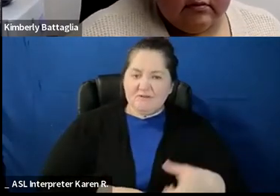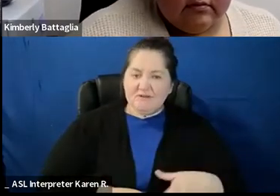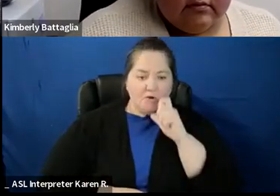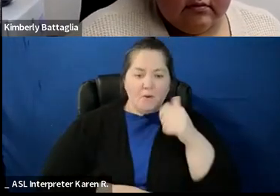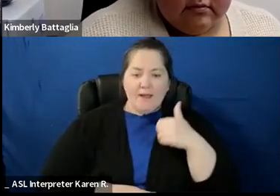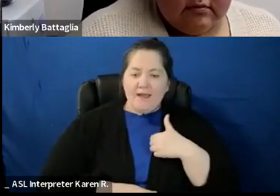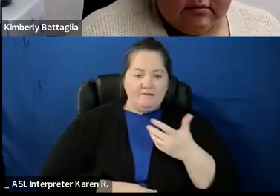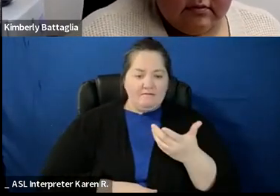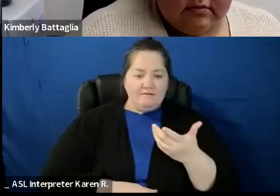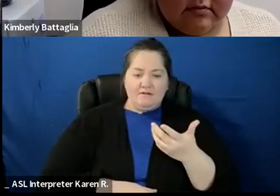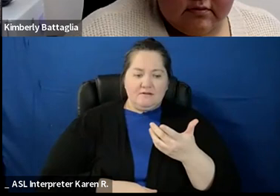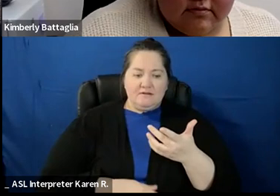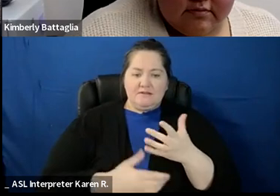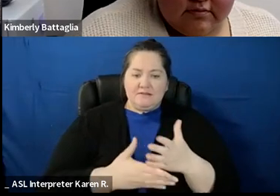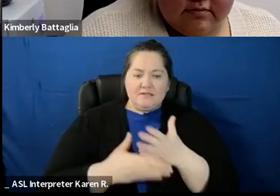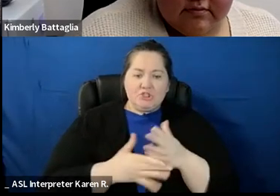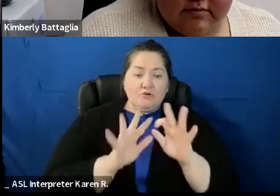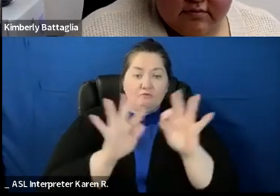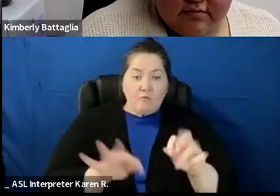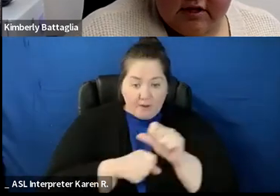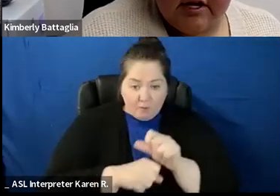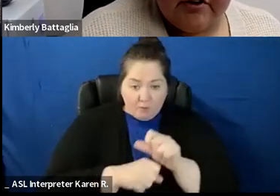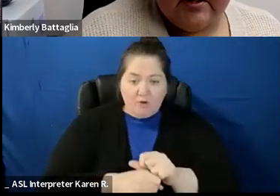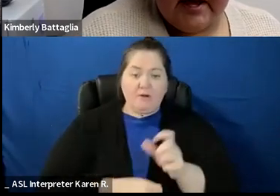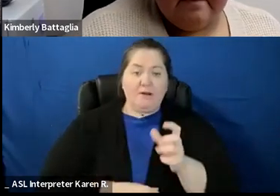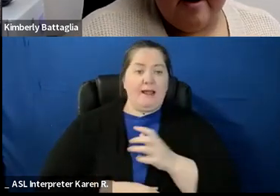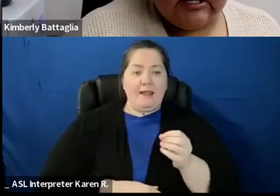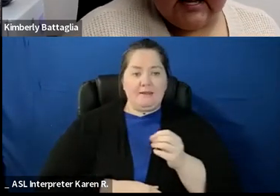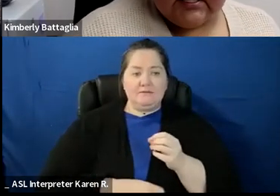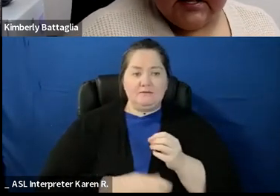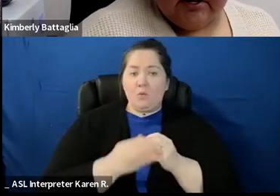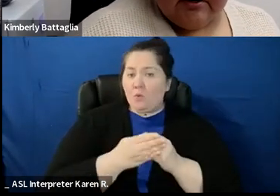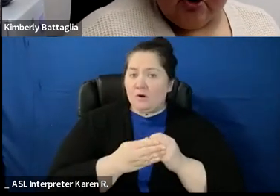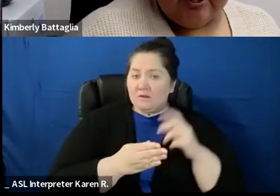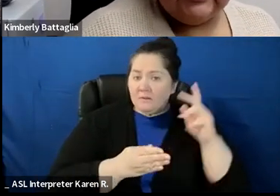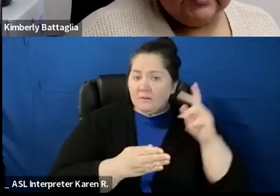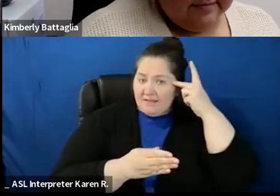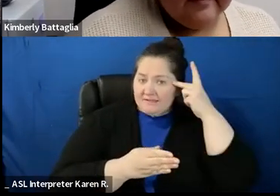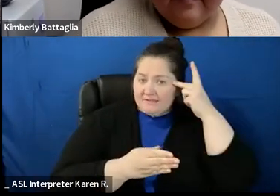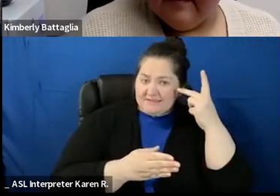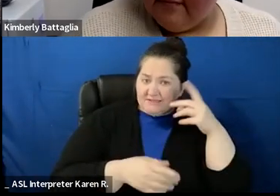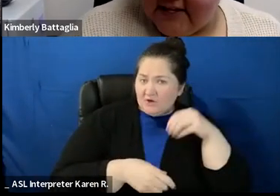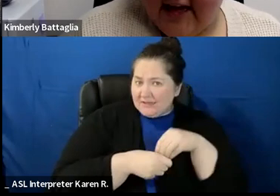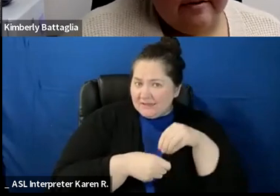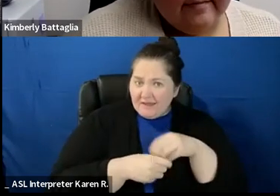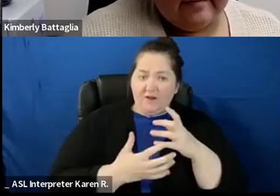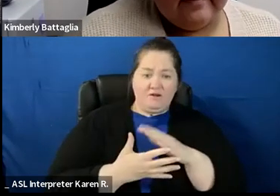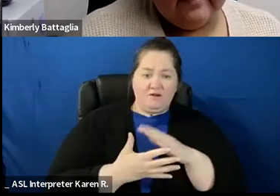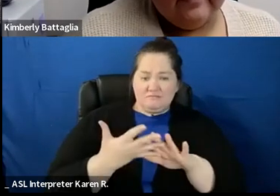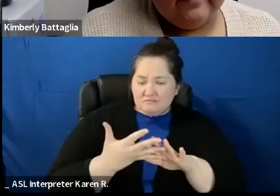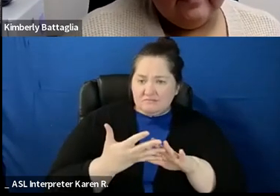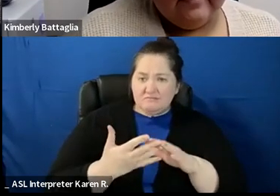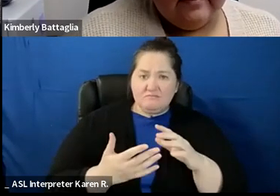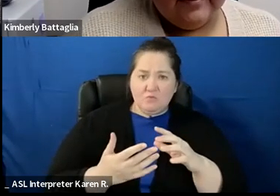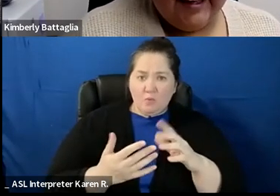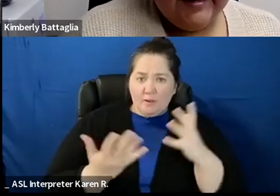underlying, the shared framework and like the way that people underlying politics and current. Yes. Yeah. Right.